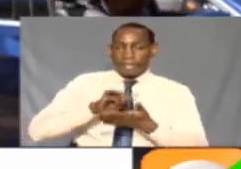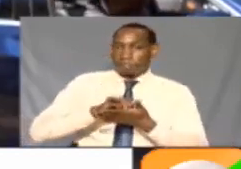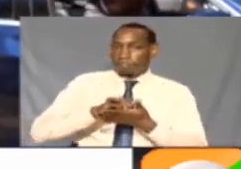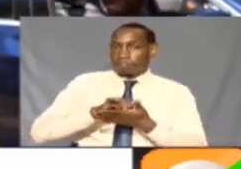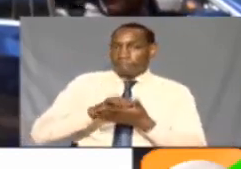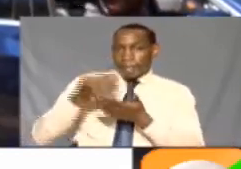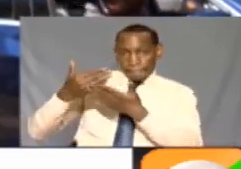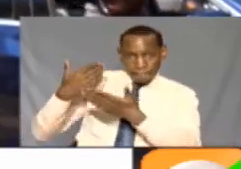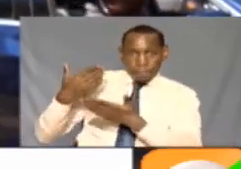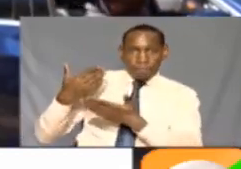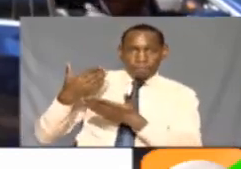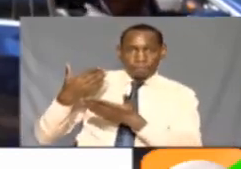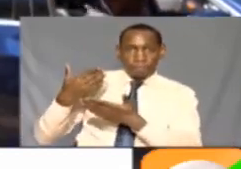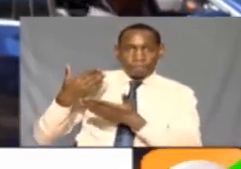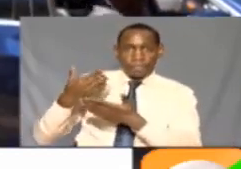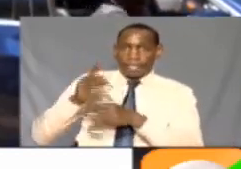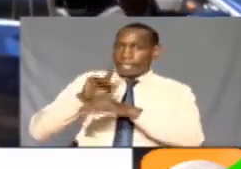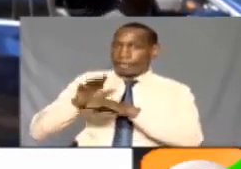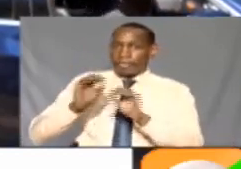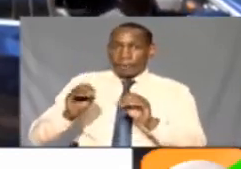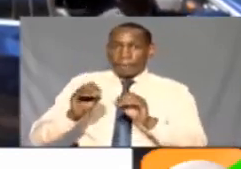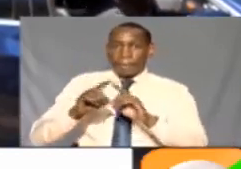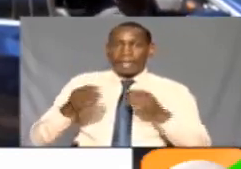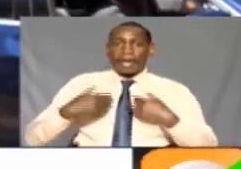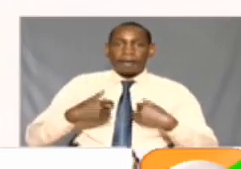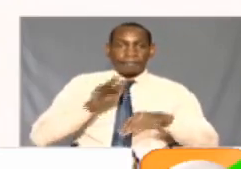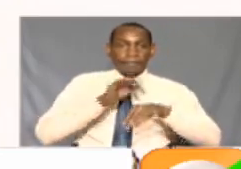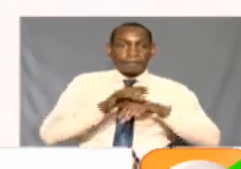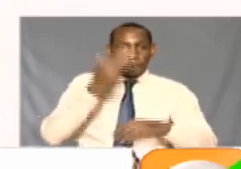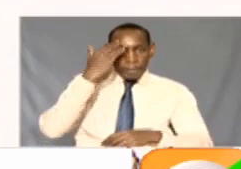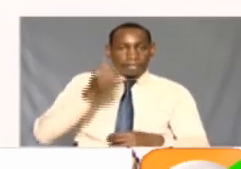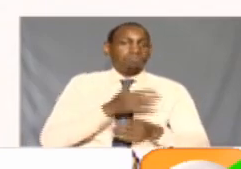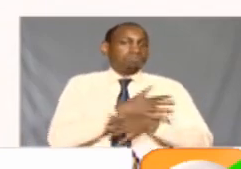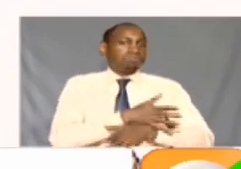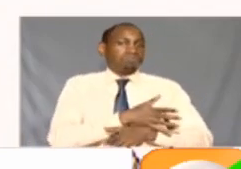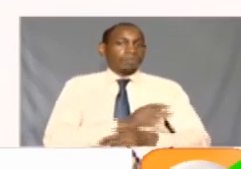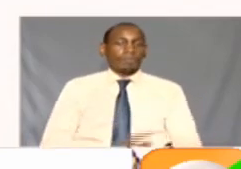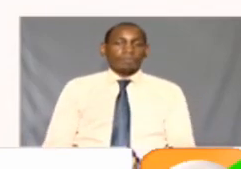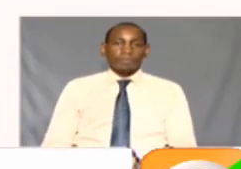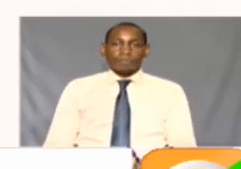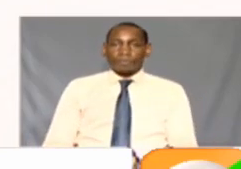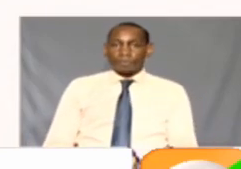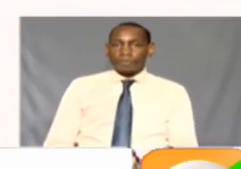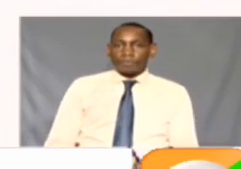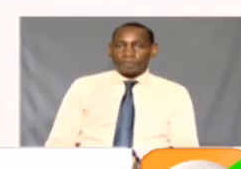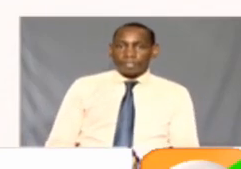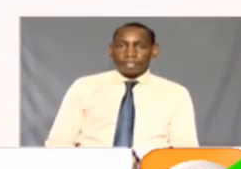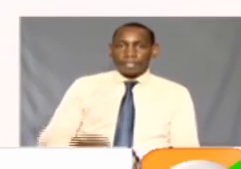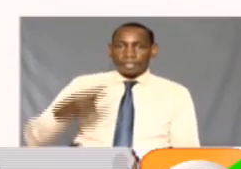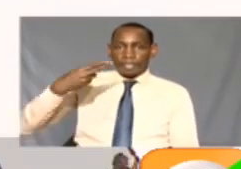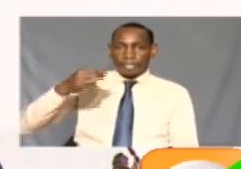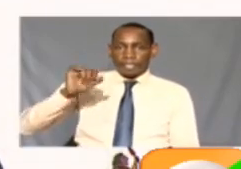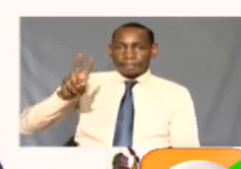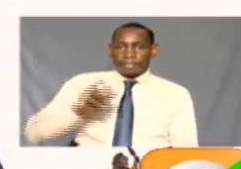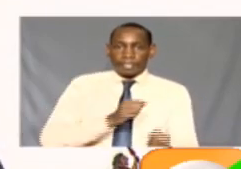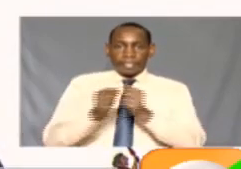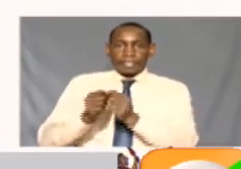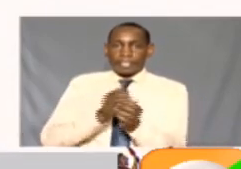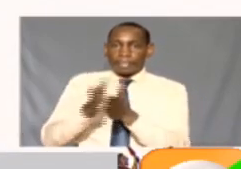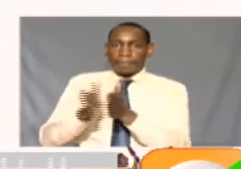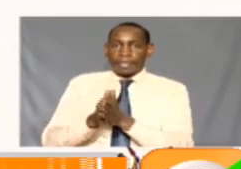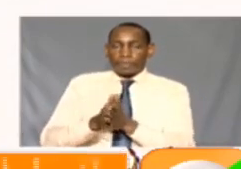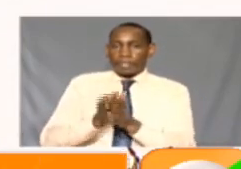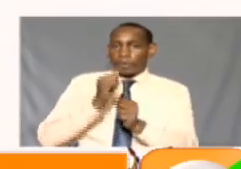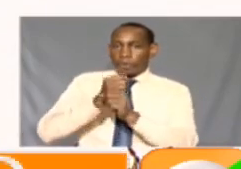really have been infected get infected because of complacency. Current HIV strategic plans and efforts in